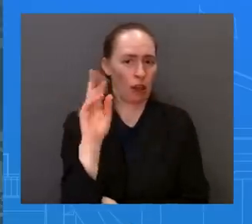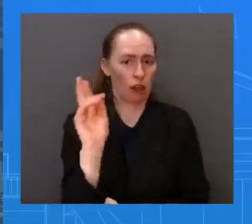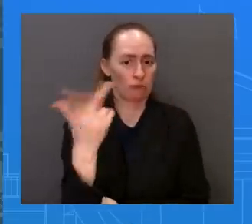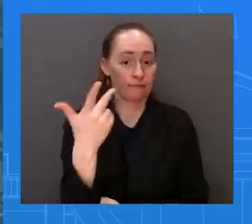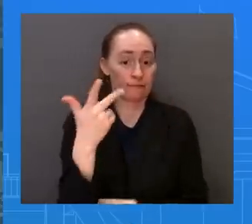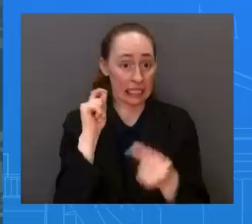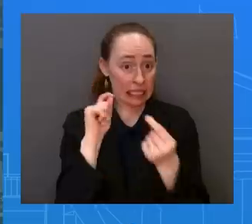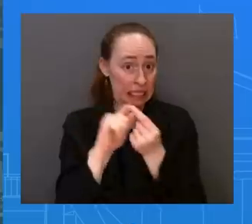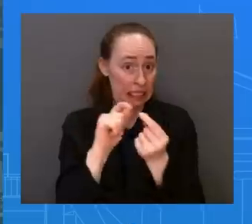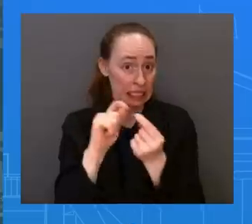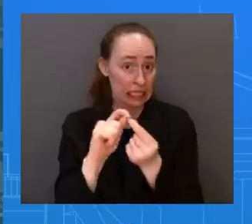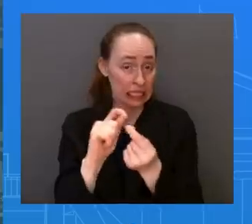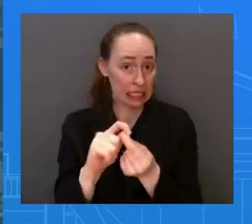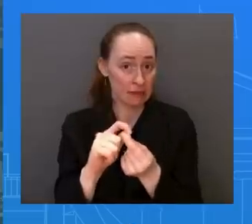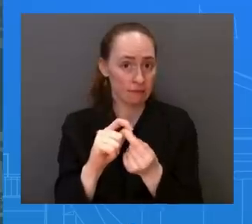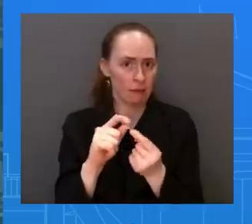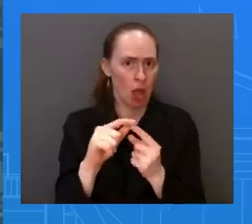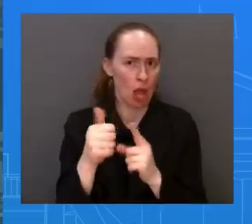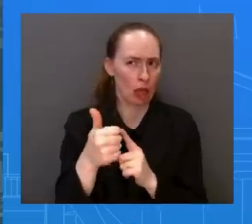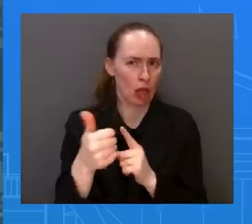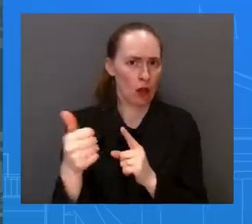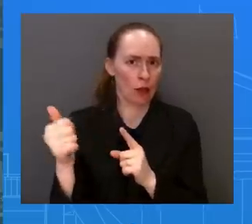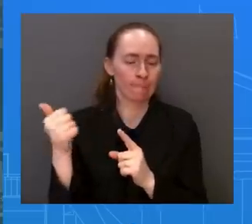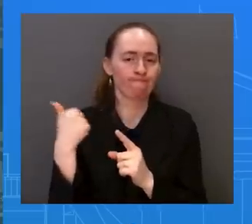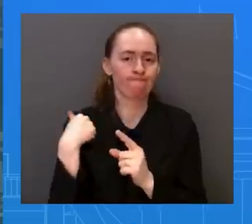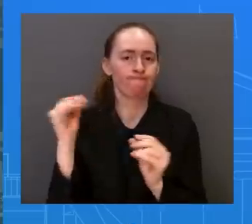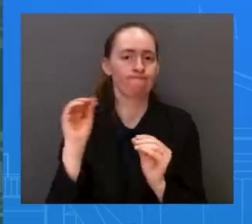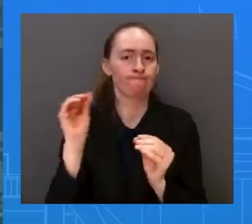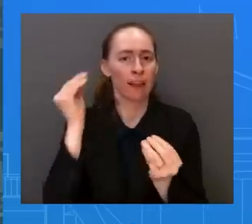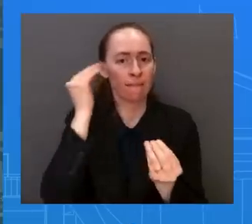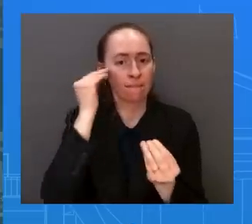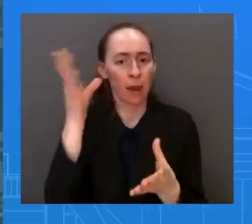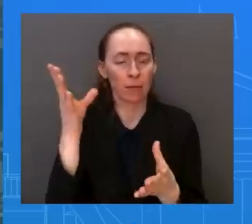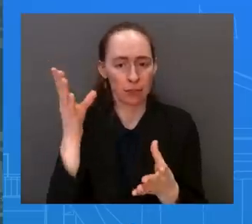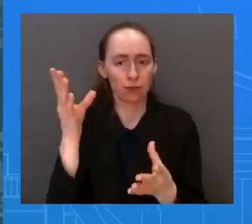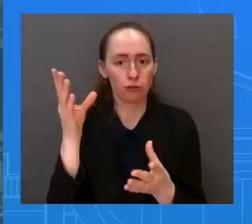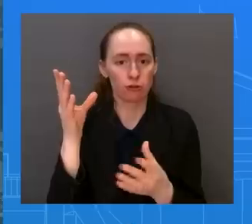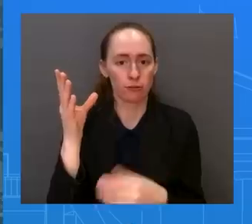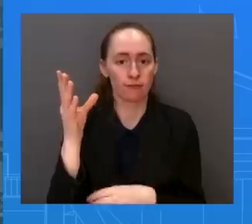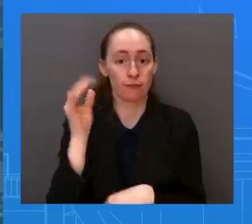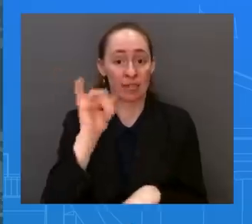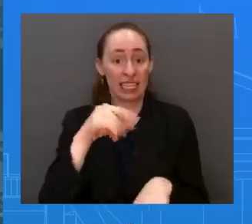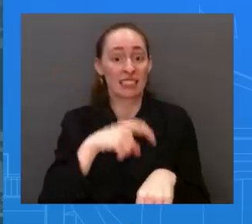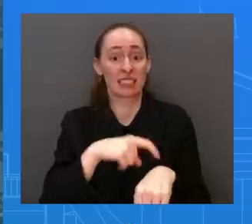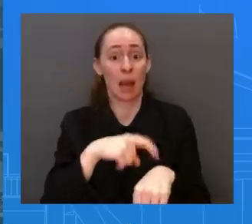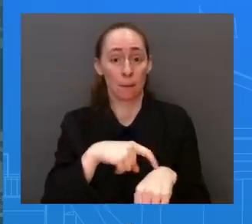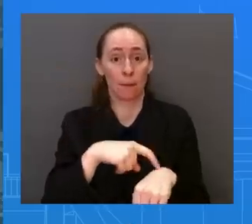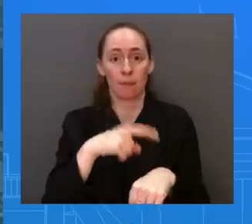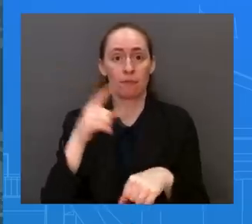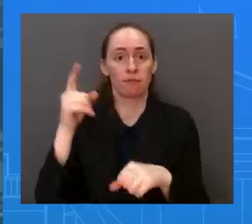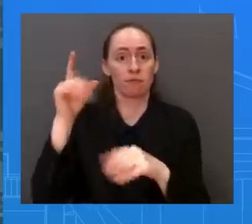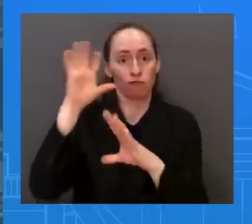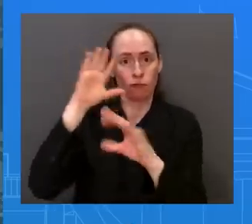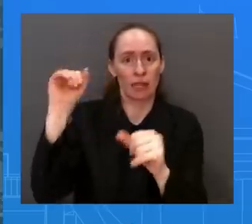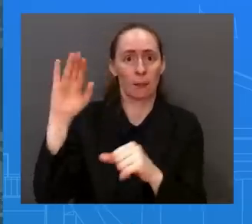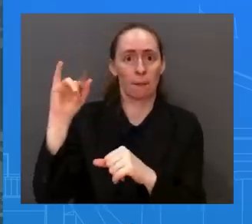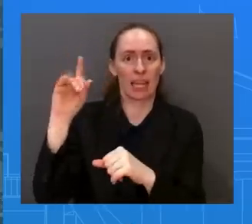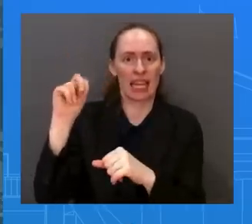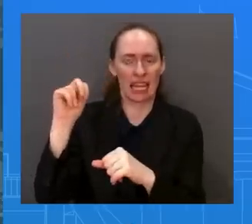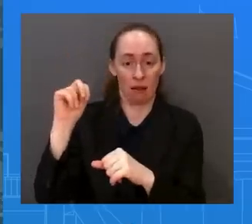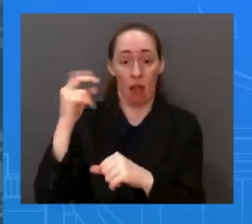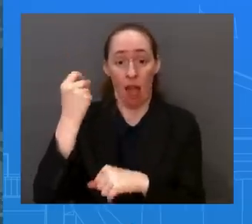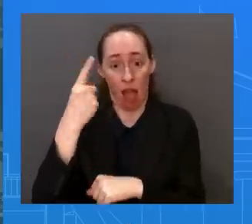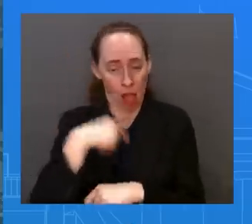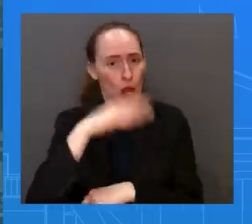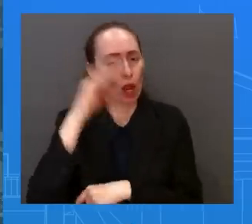during this president's administration, but there has been a program that has been in effect. We have kept Congress abreast on that. But I don't have